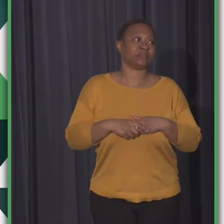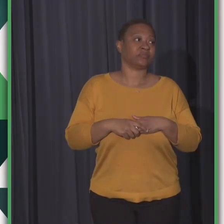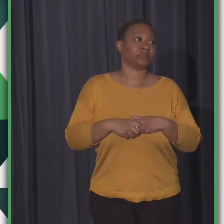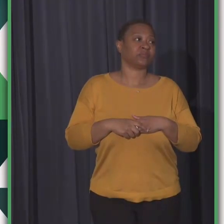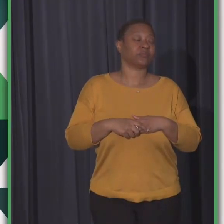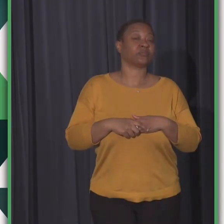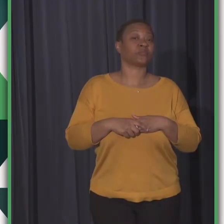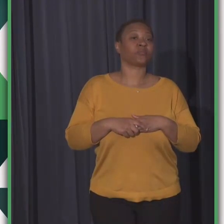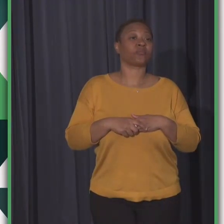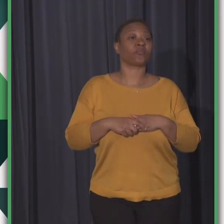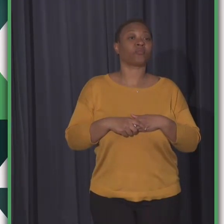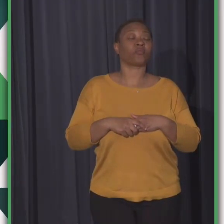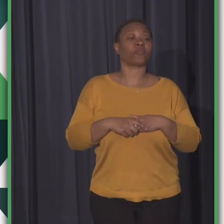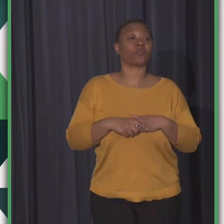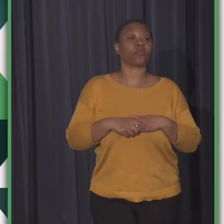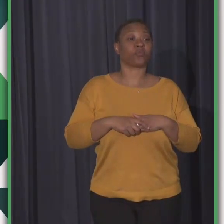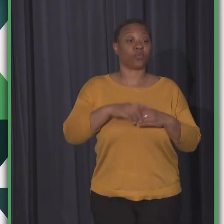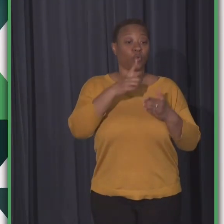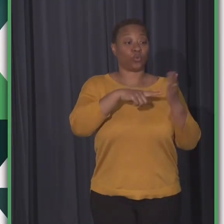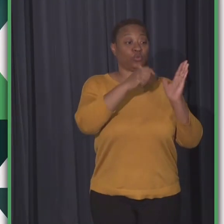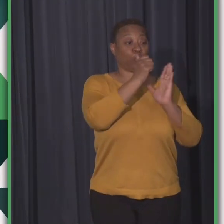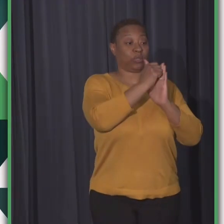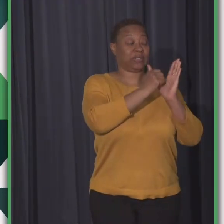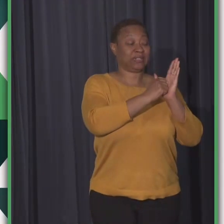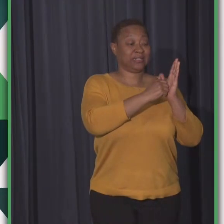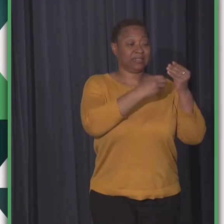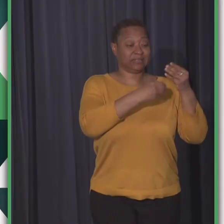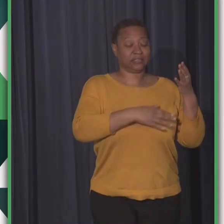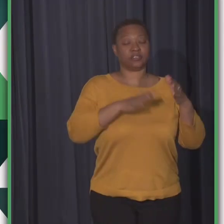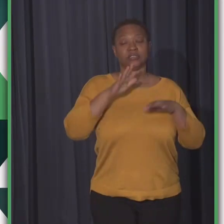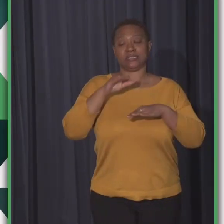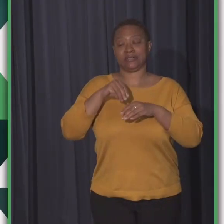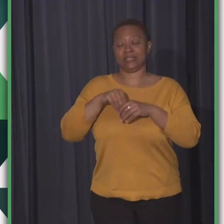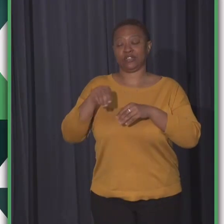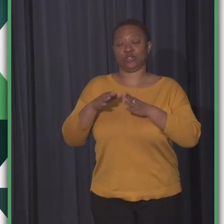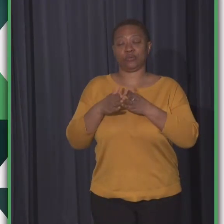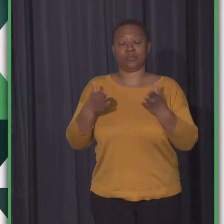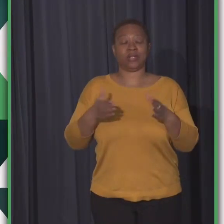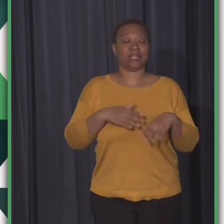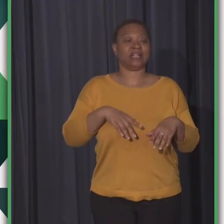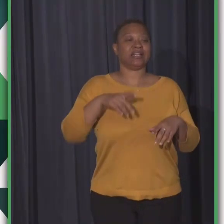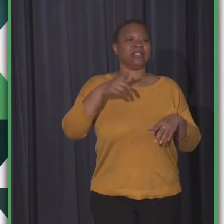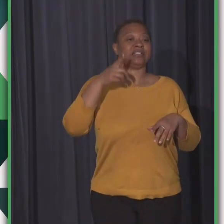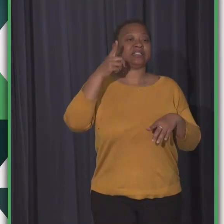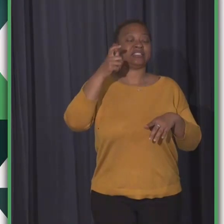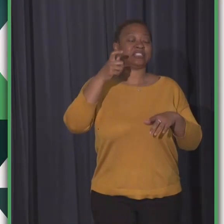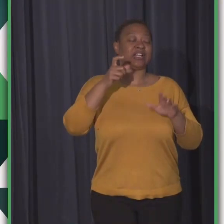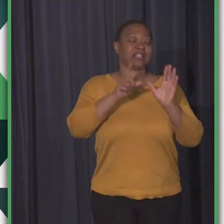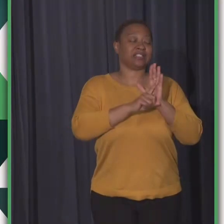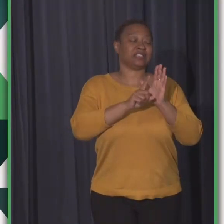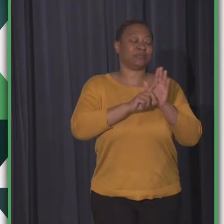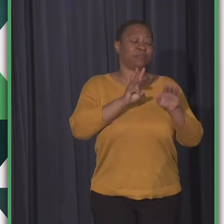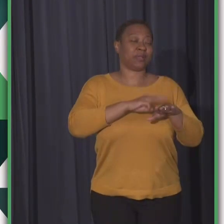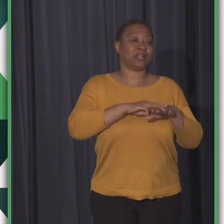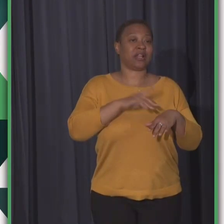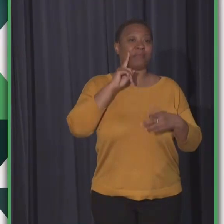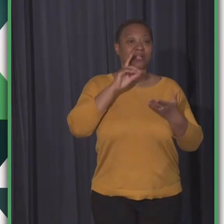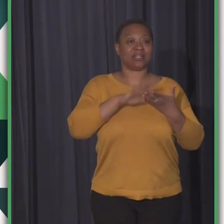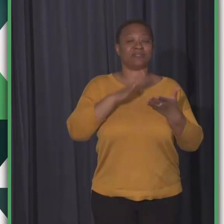that are listed on the agenda. The shot spotter, I believe there's facial recognition,